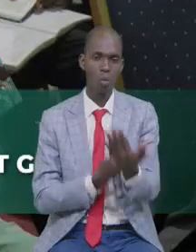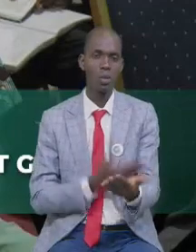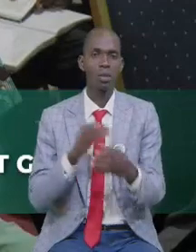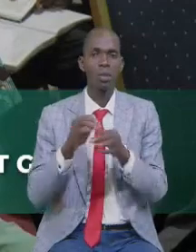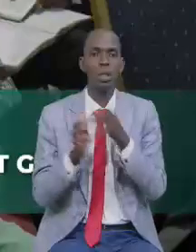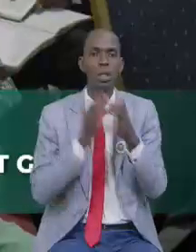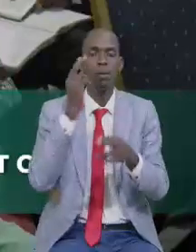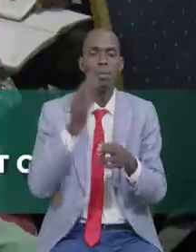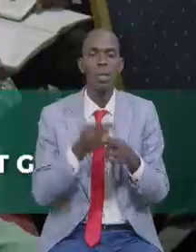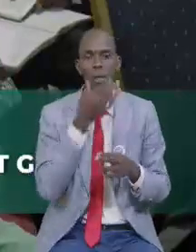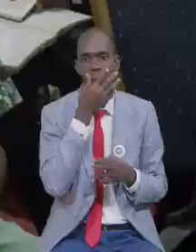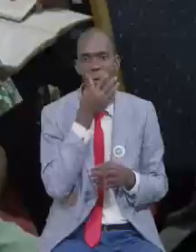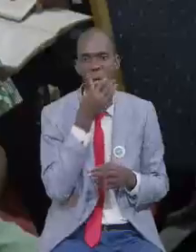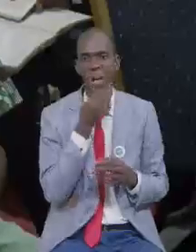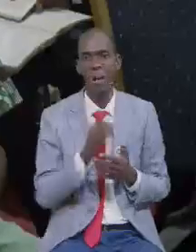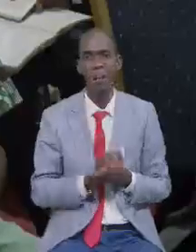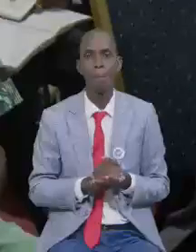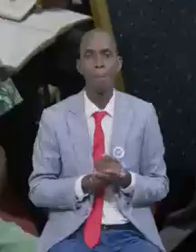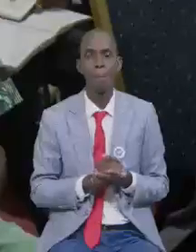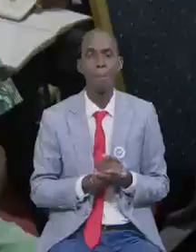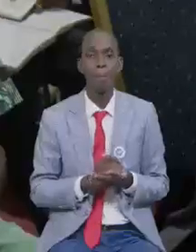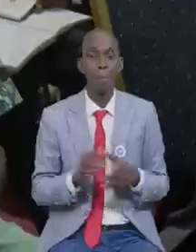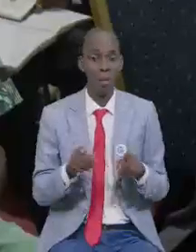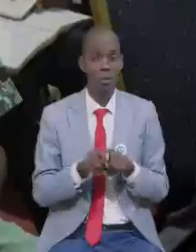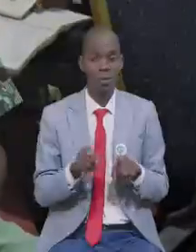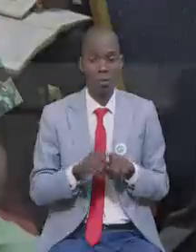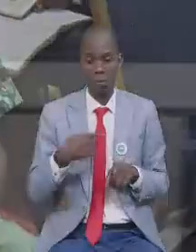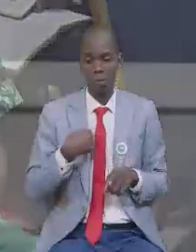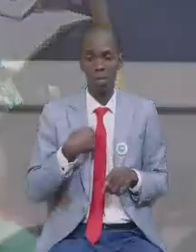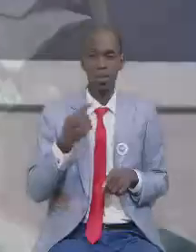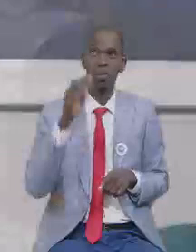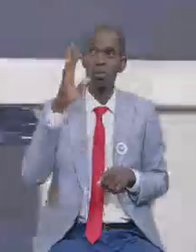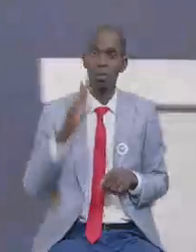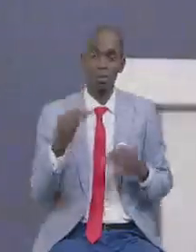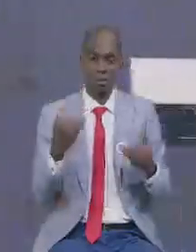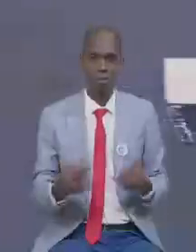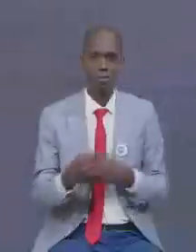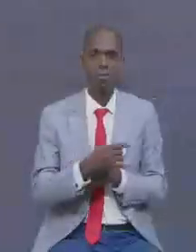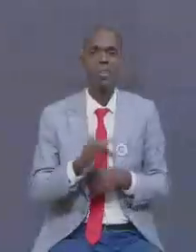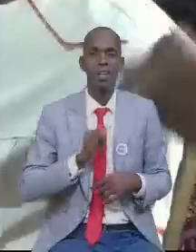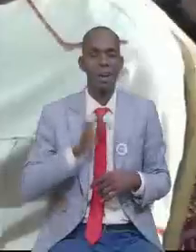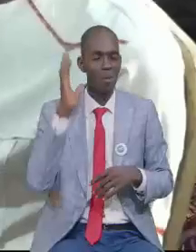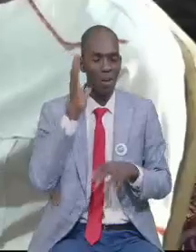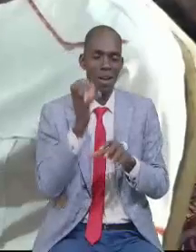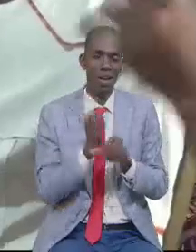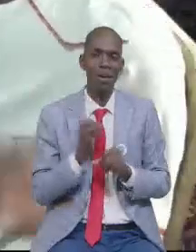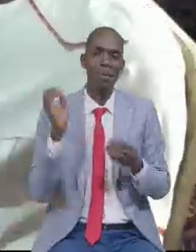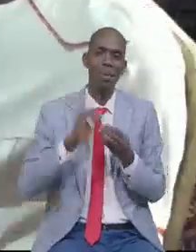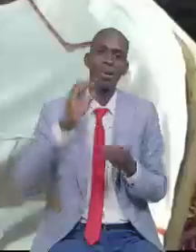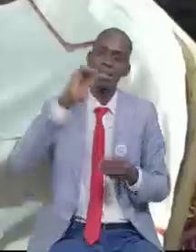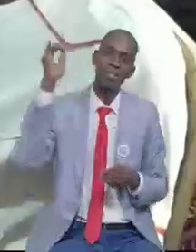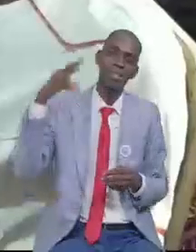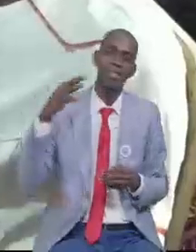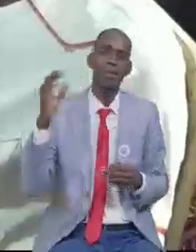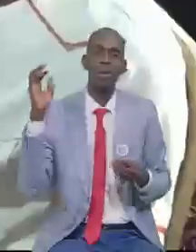Jesus' name. Even me, the preacher, today I'm going to ask for more grace. more